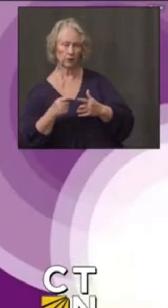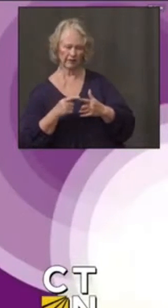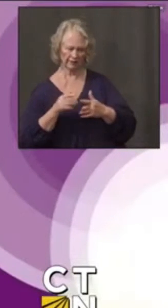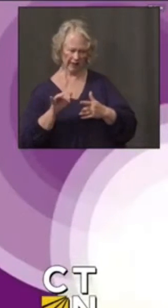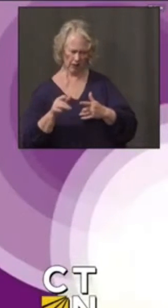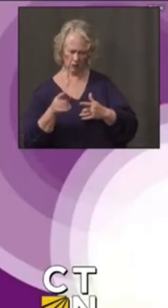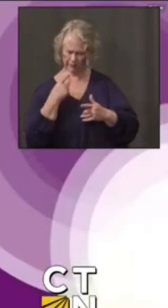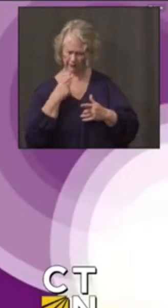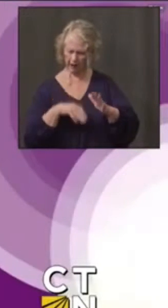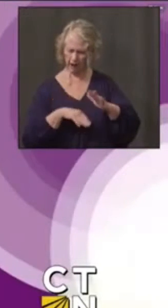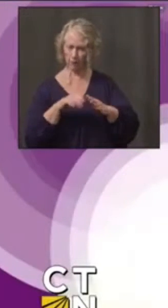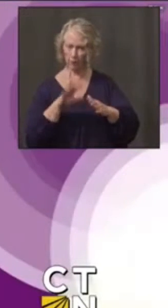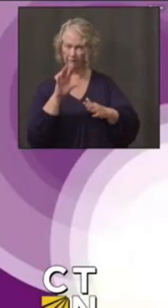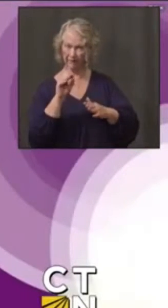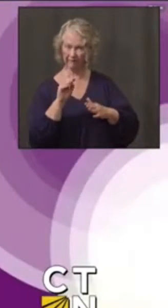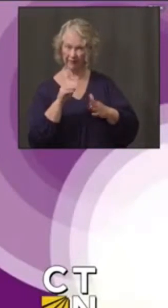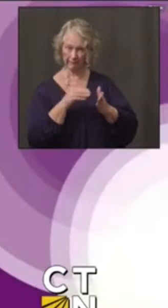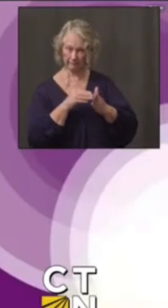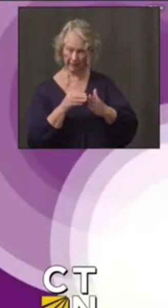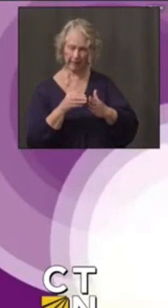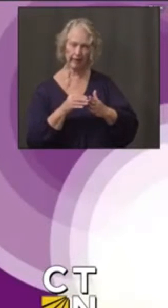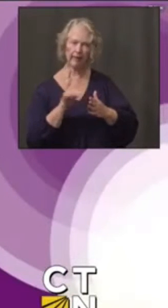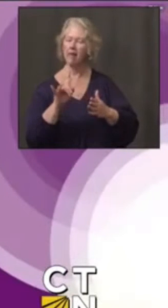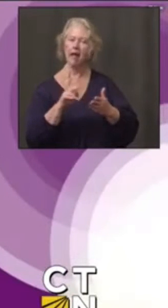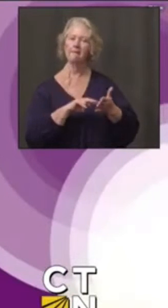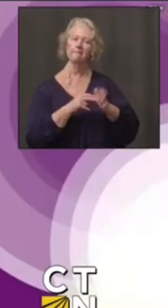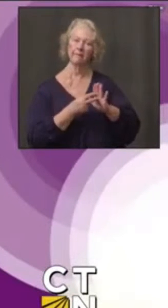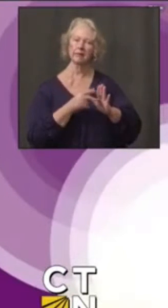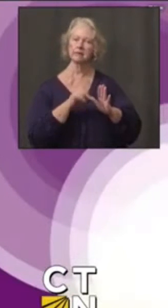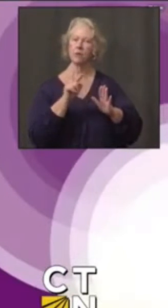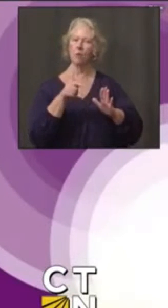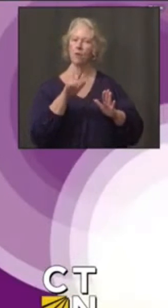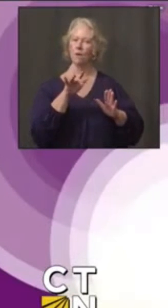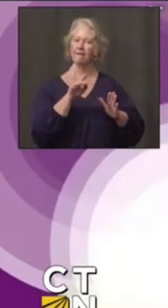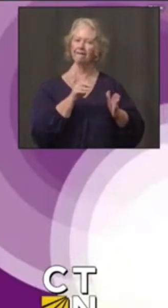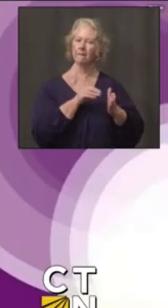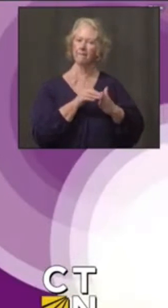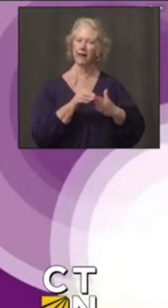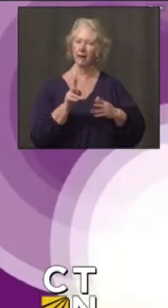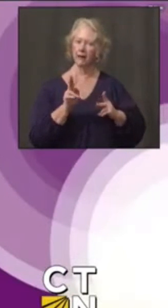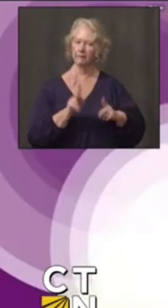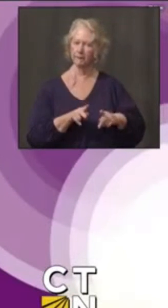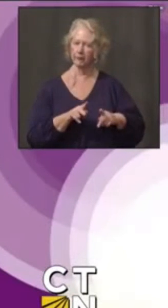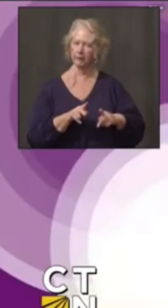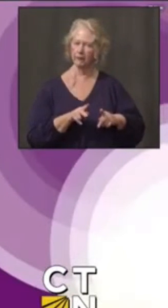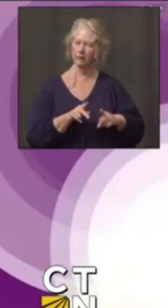doses go to 25 million people, or does 1 dose